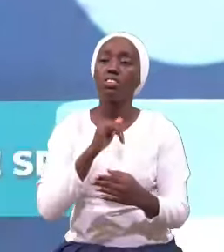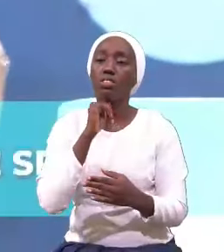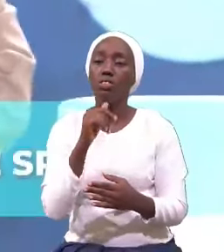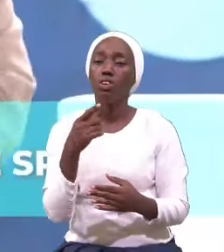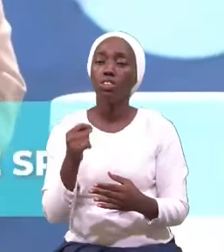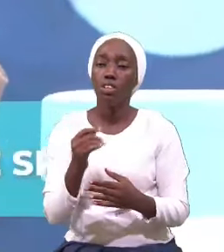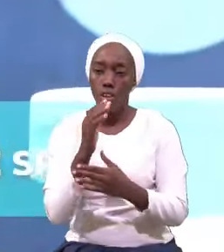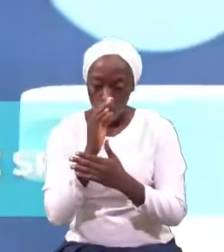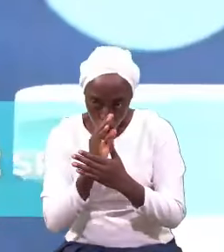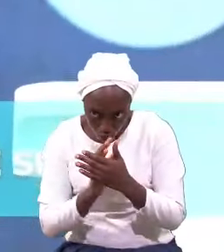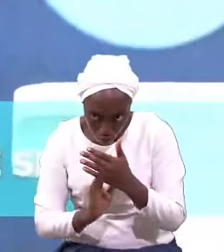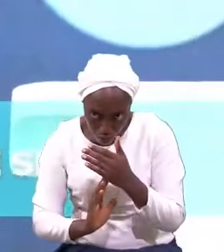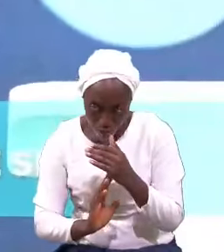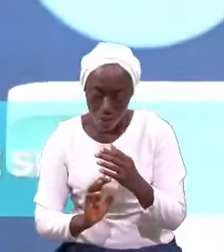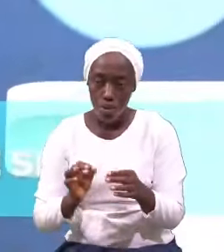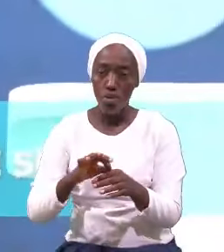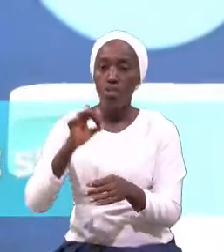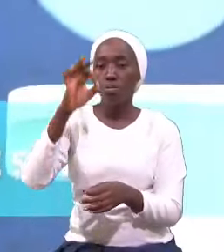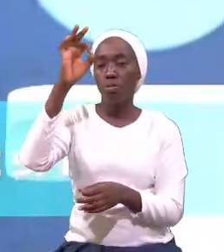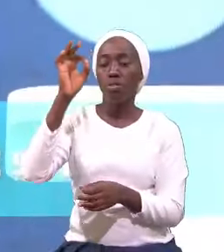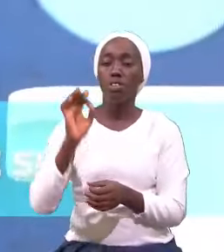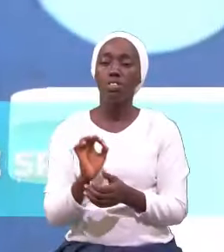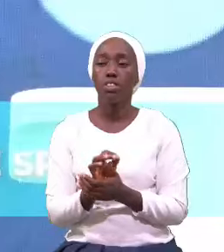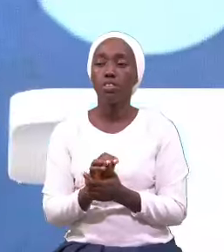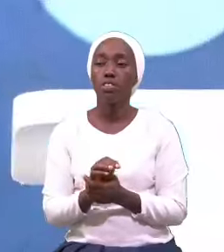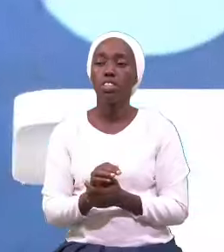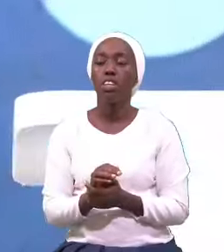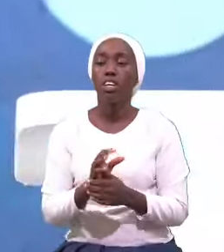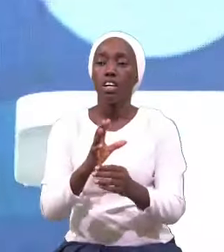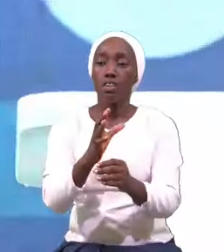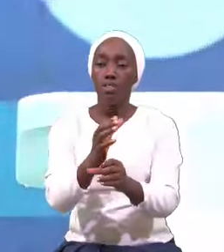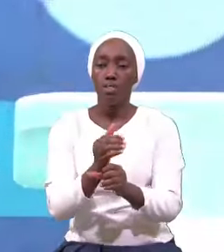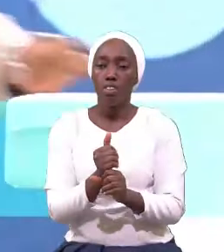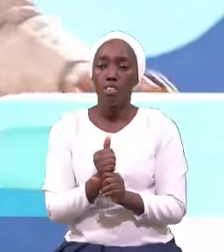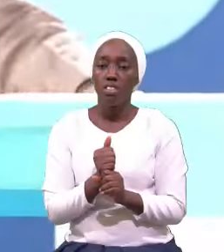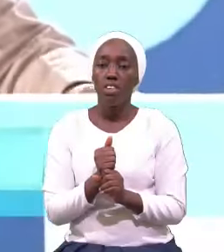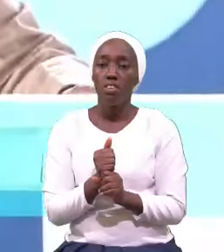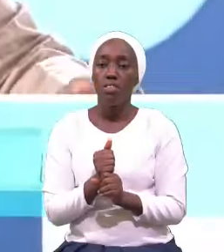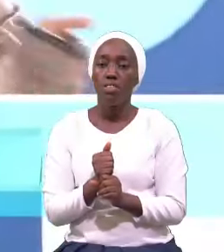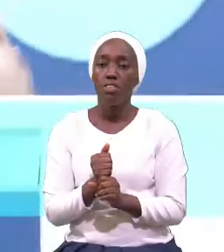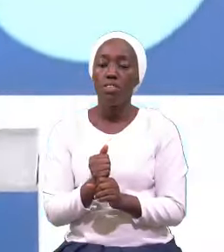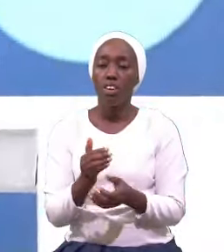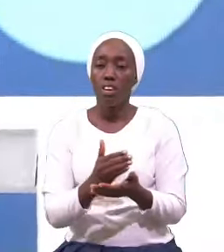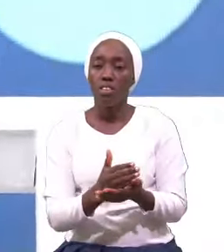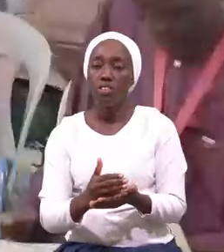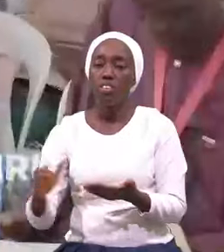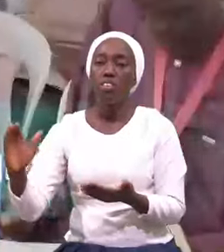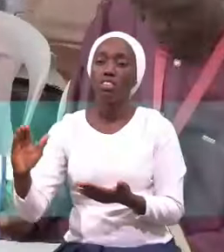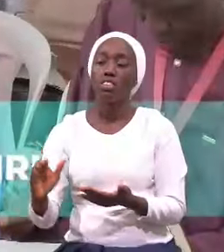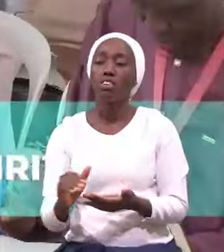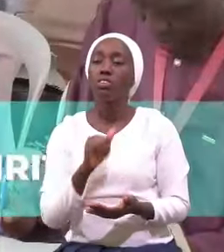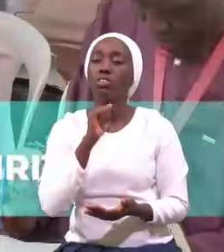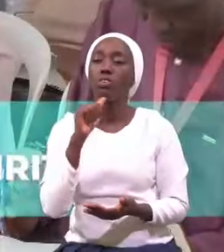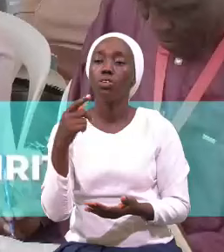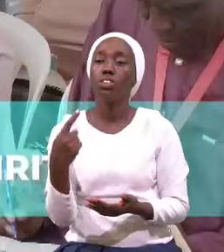Look at number one. It says, resist not the Holy Spirit.